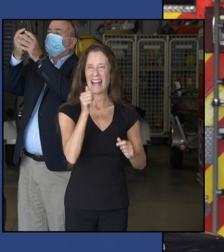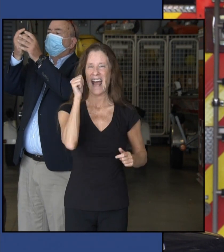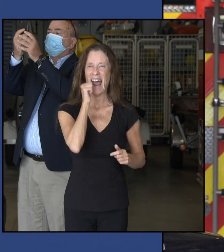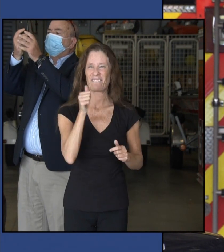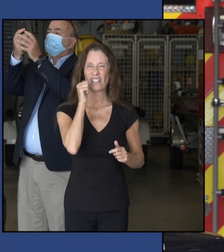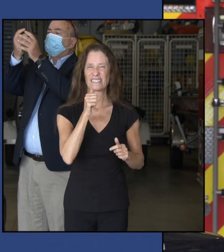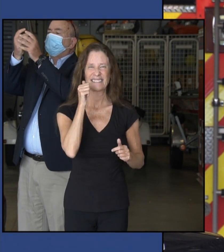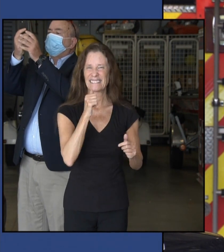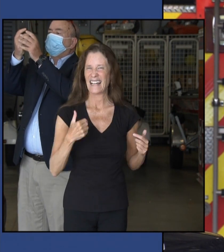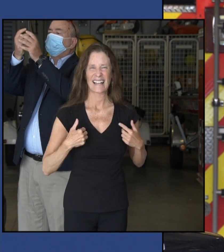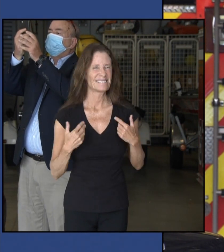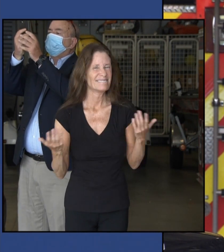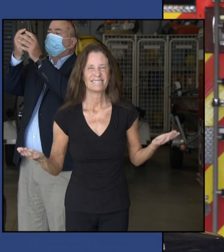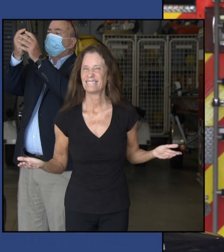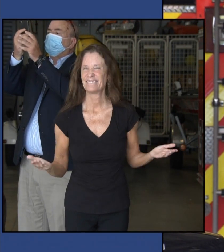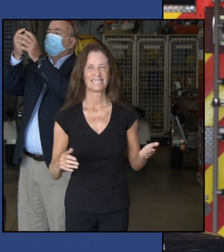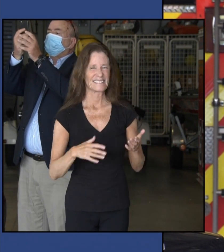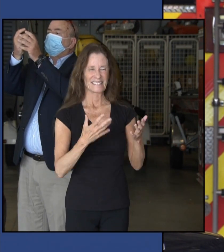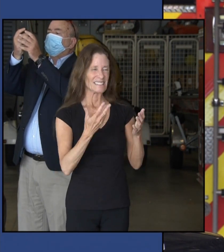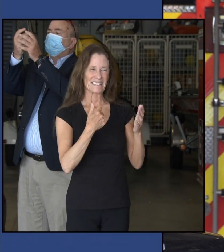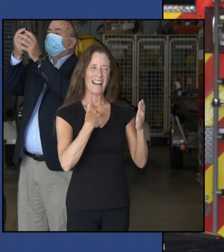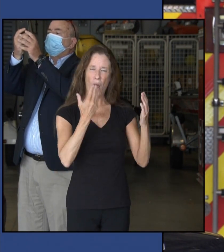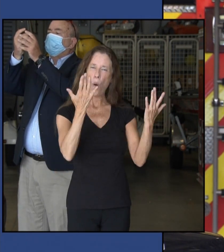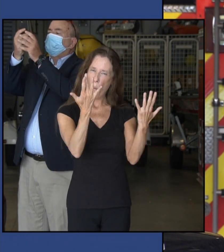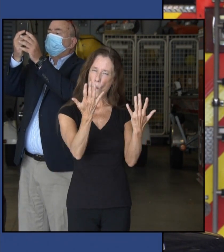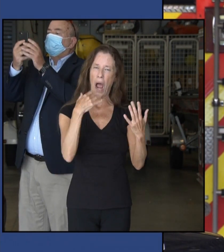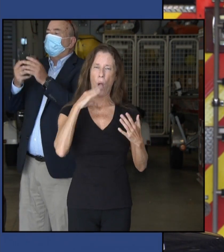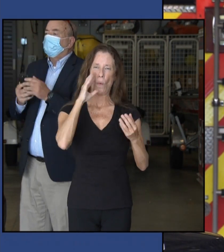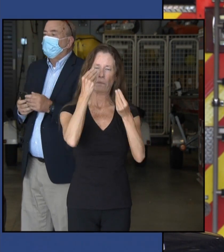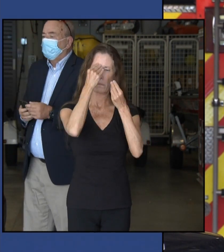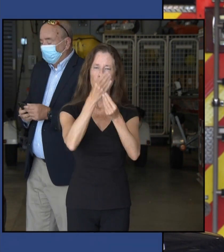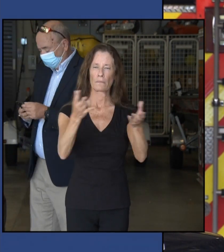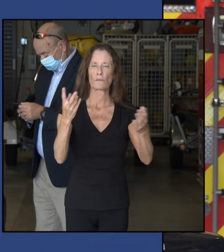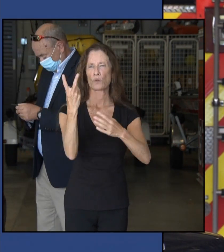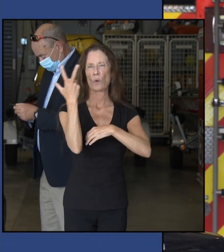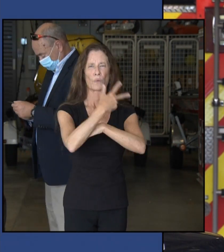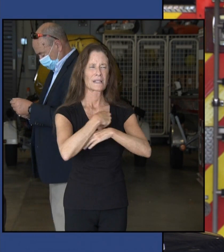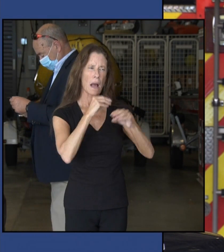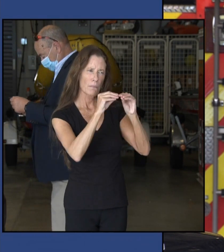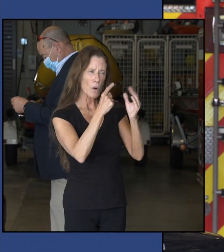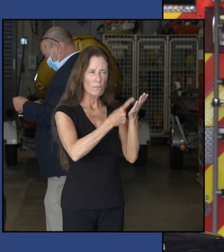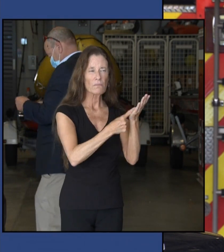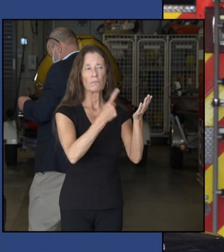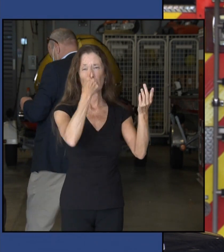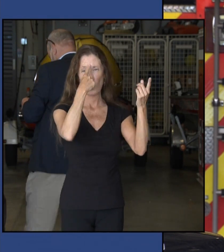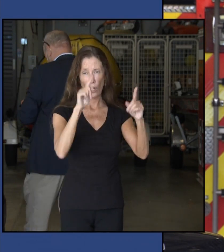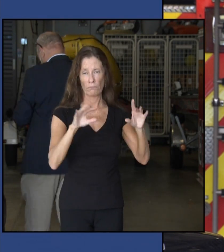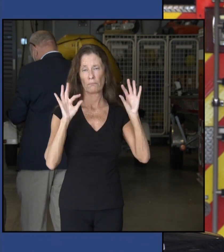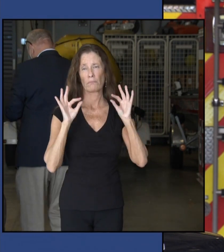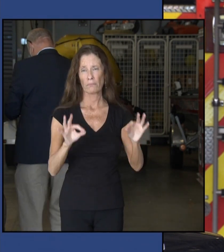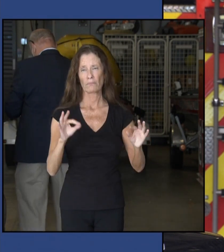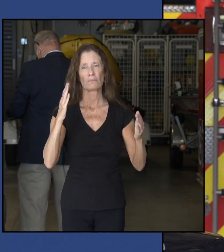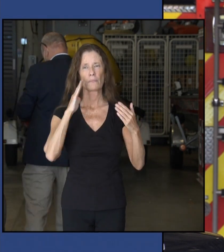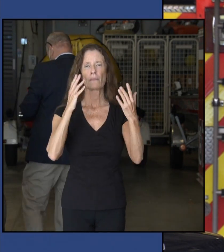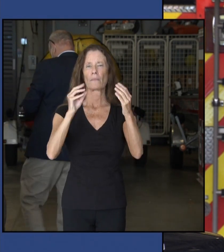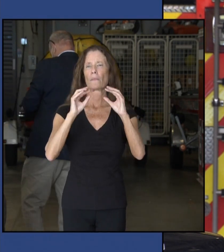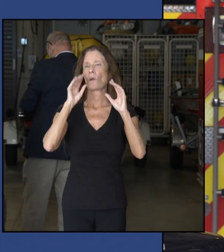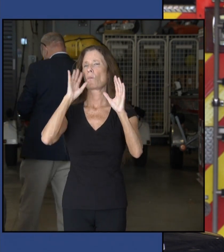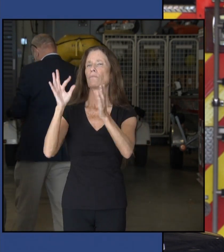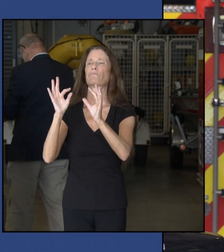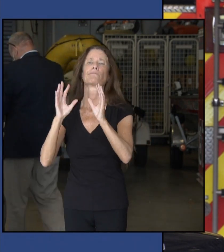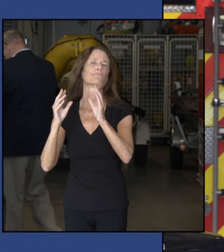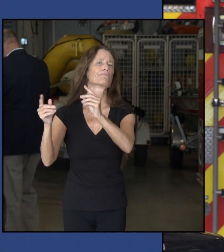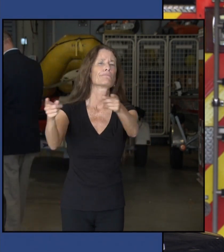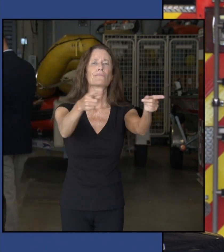and trying to give the guidance that we can to help parents feel, and the students feel, the teachers and coaches